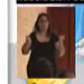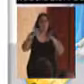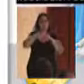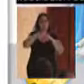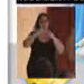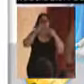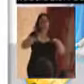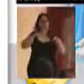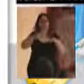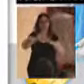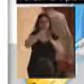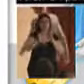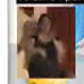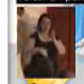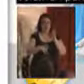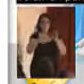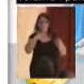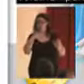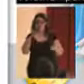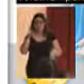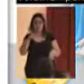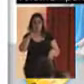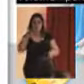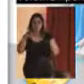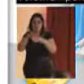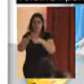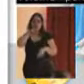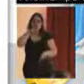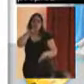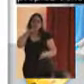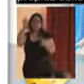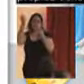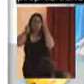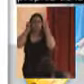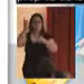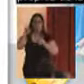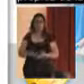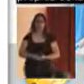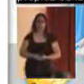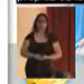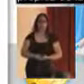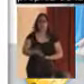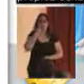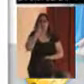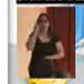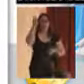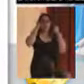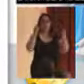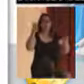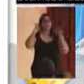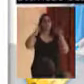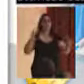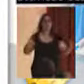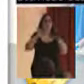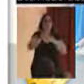be soft in order not to interfere with other sounds that are typical of that activity. Any actions in an activity should